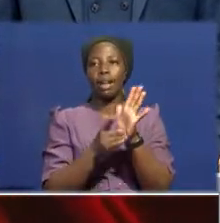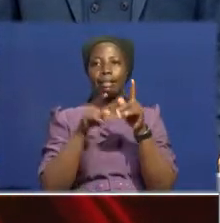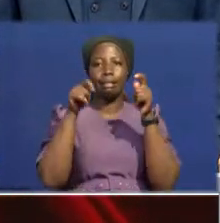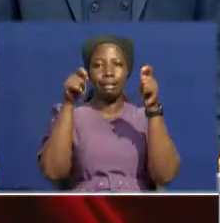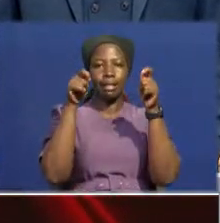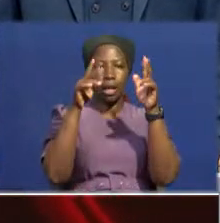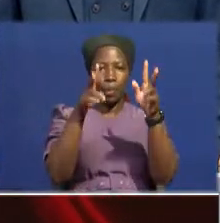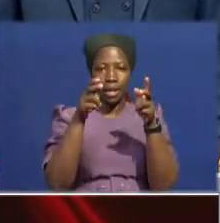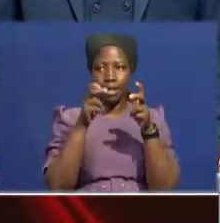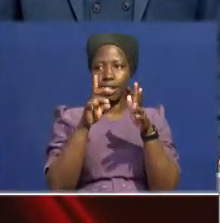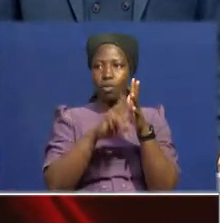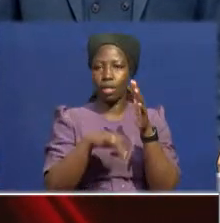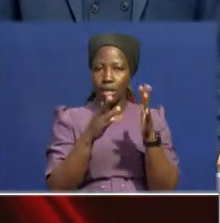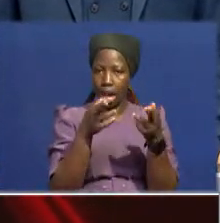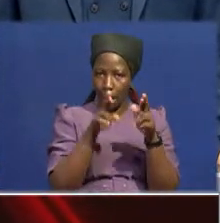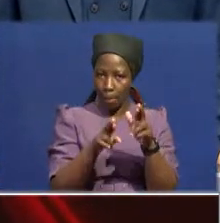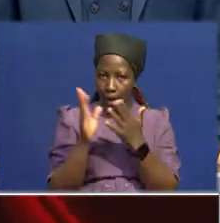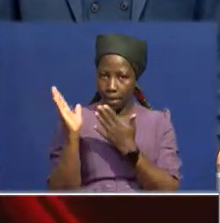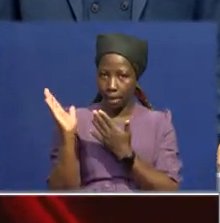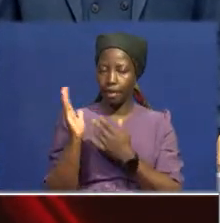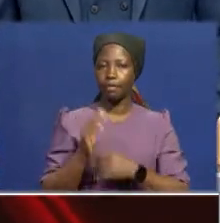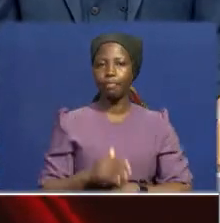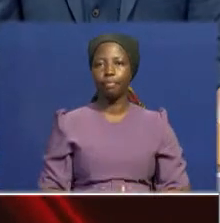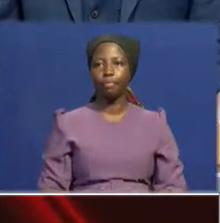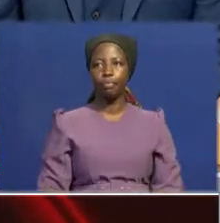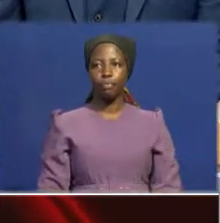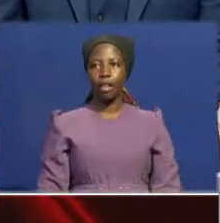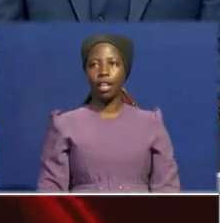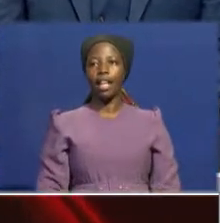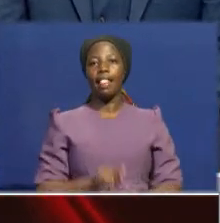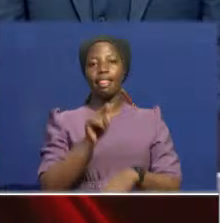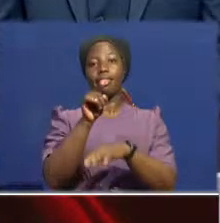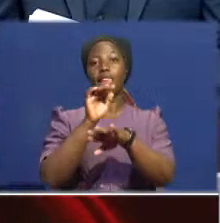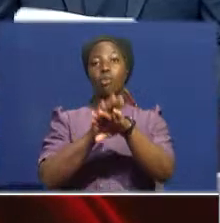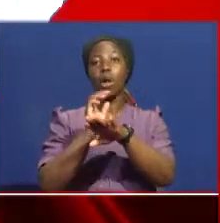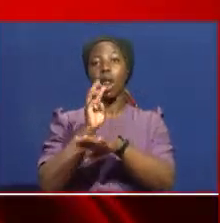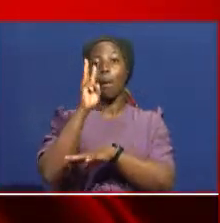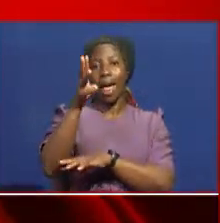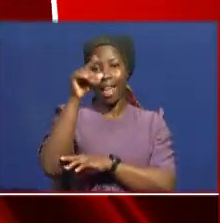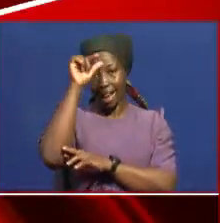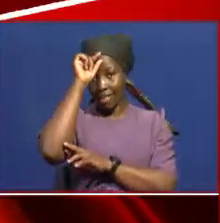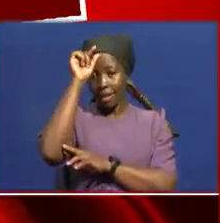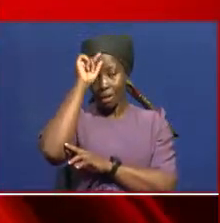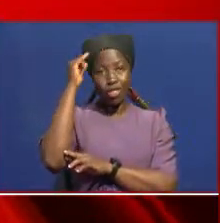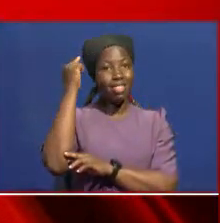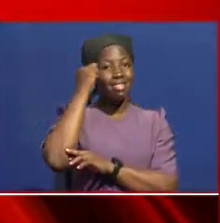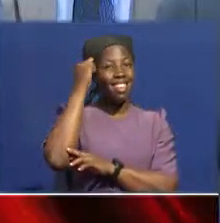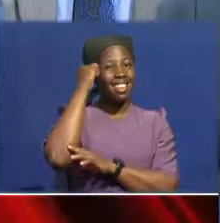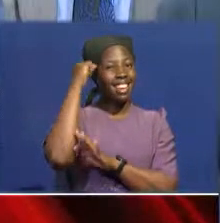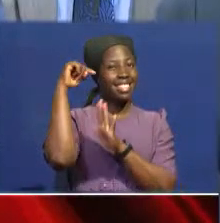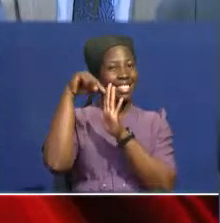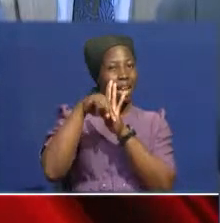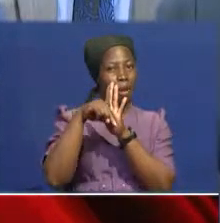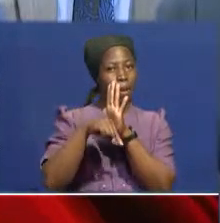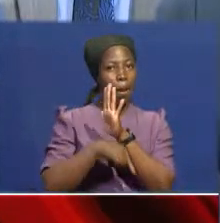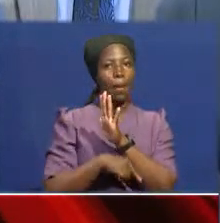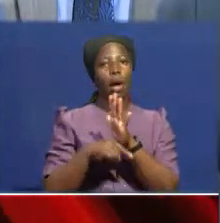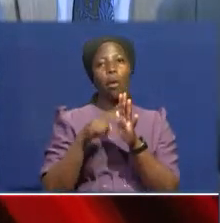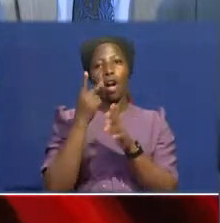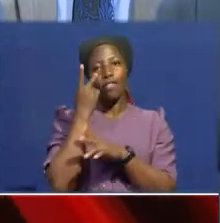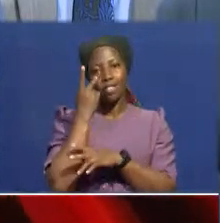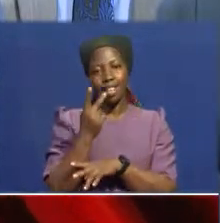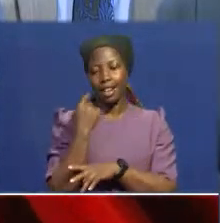happening there. But we realize that despite our goodwill, the government was digging deep and deep. We saw yesterday when